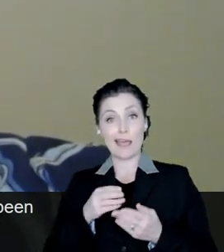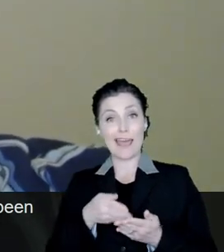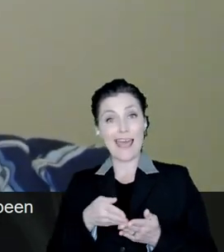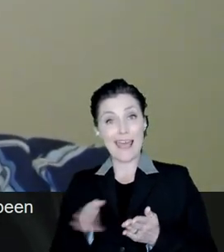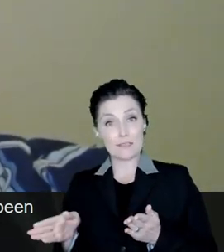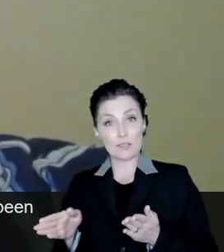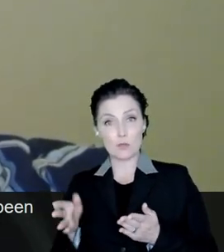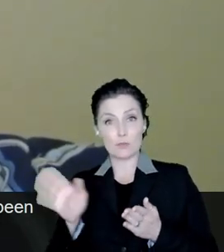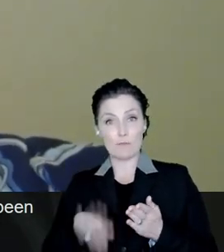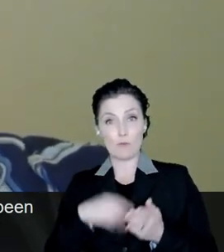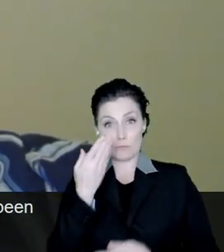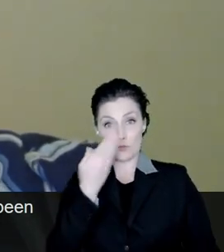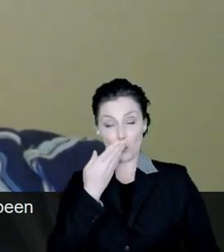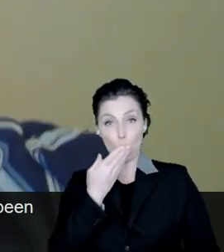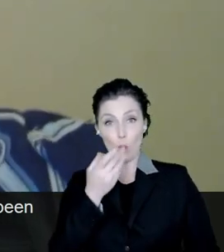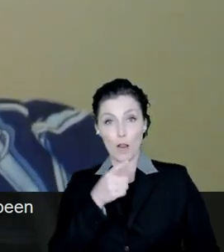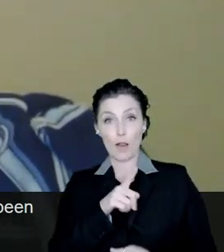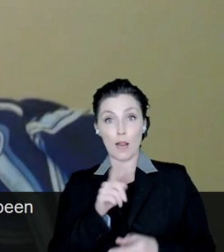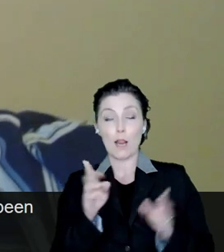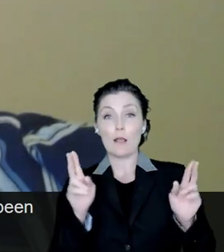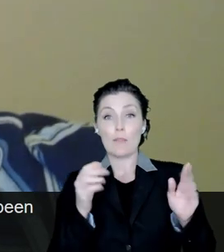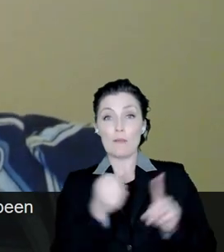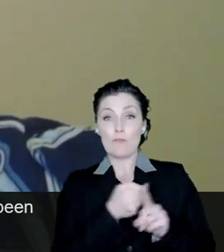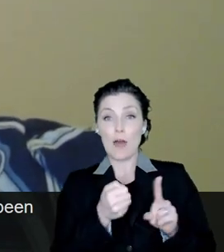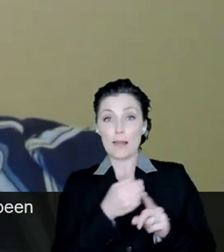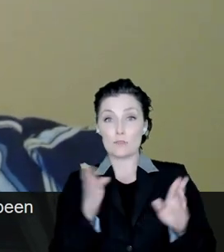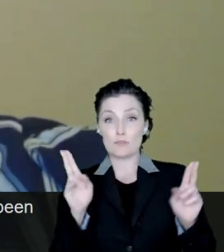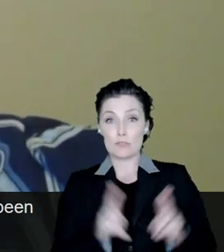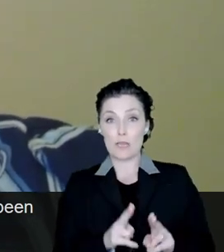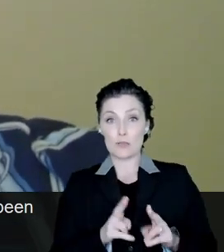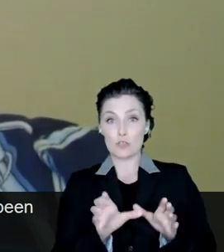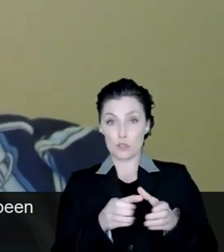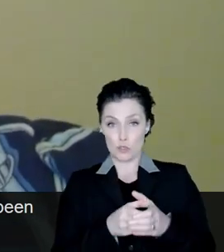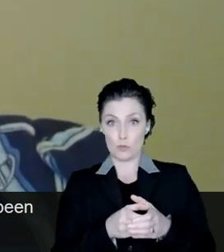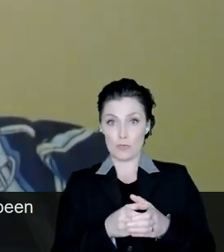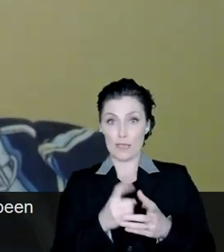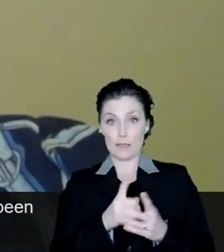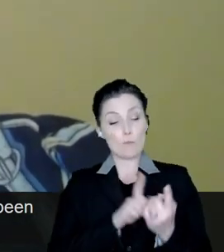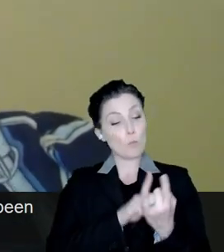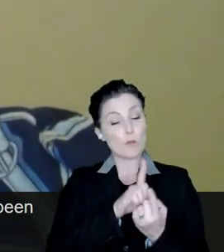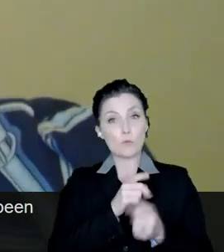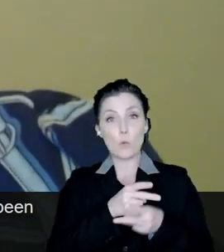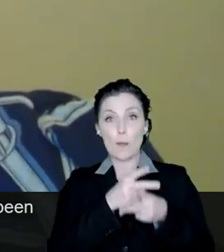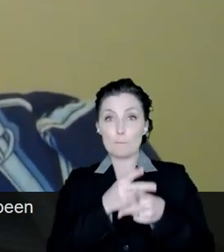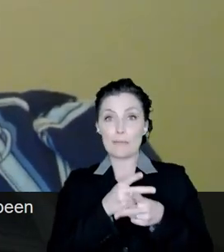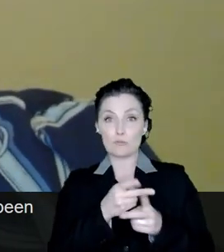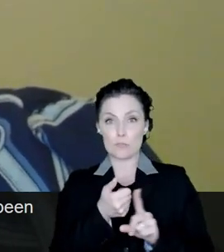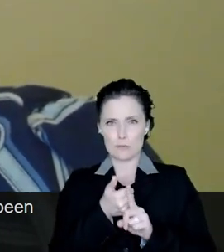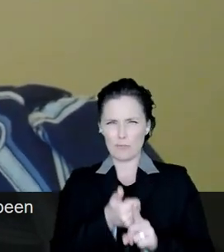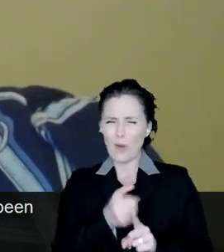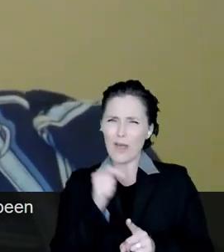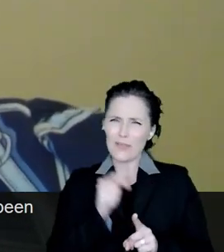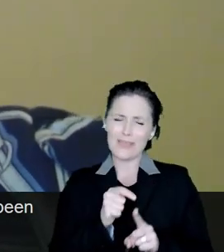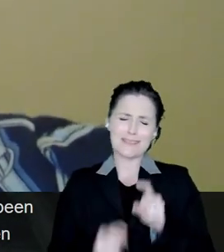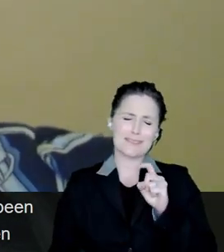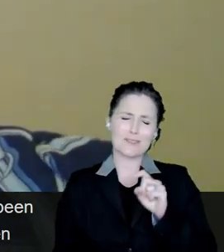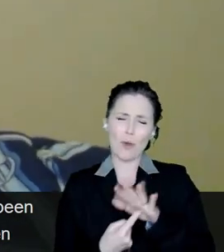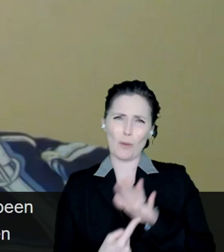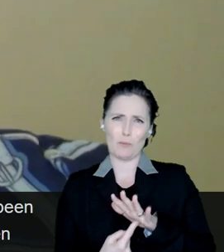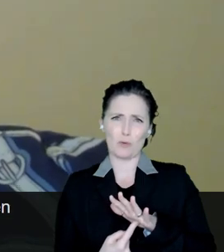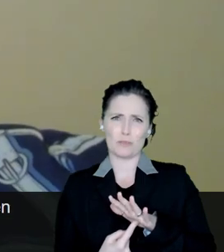the violence reduction unit has given them one-to-one mentoring support. And that is so important.